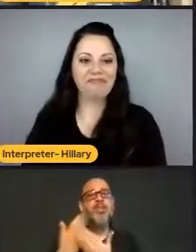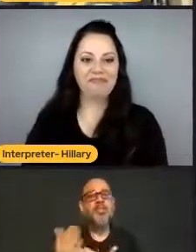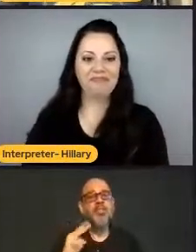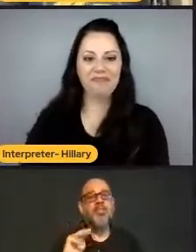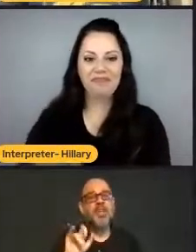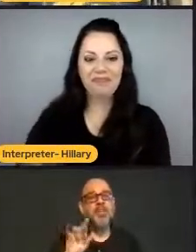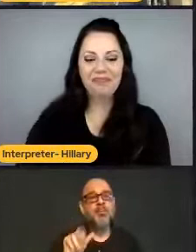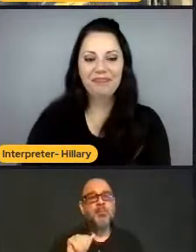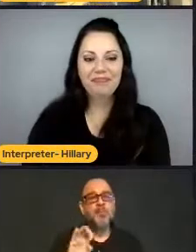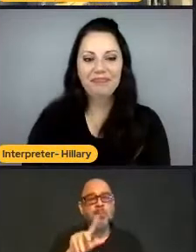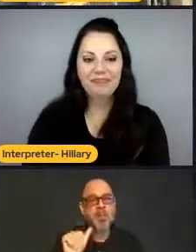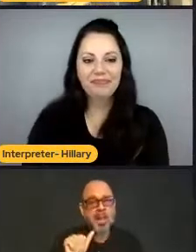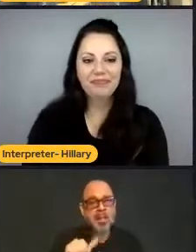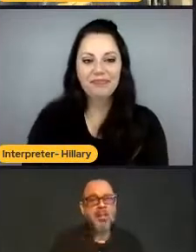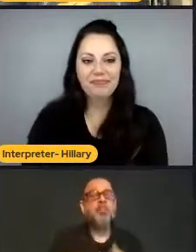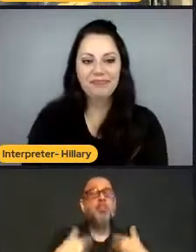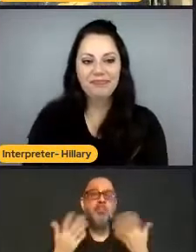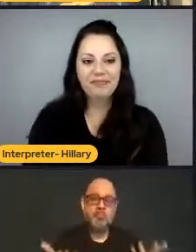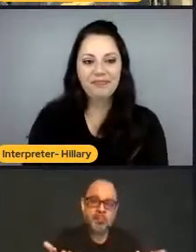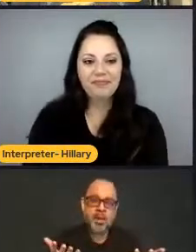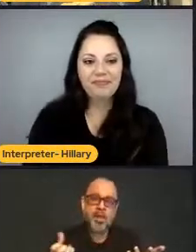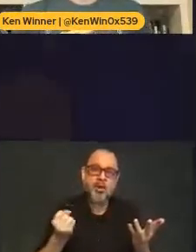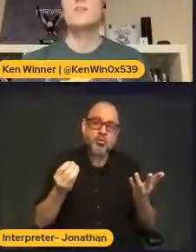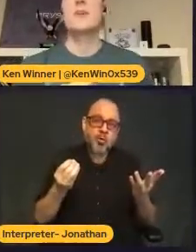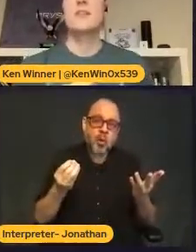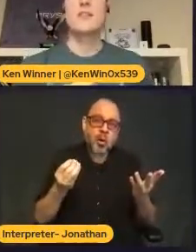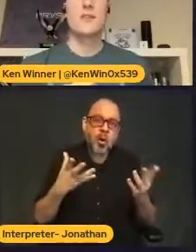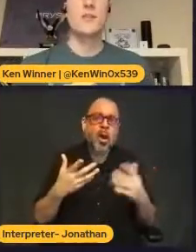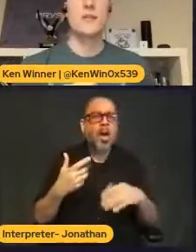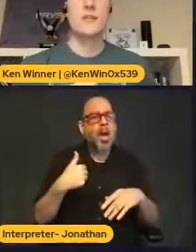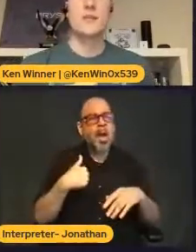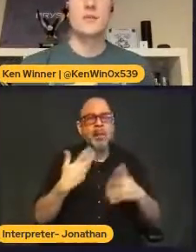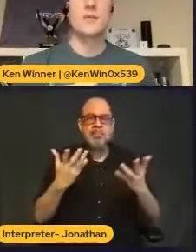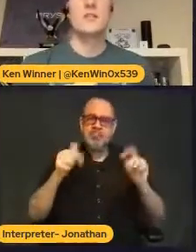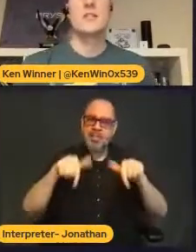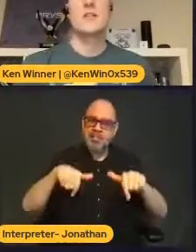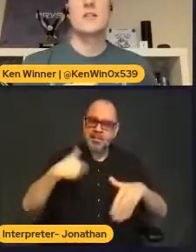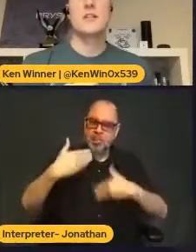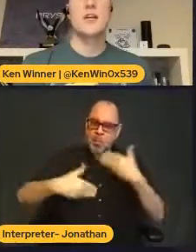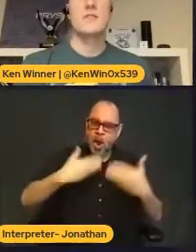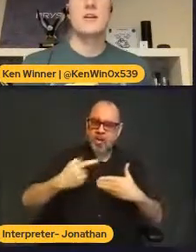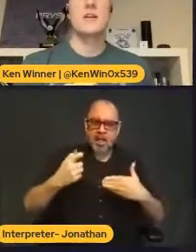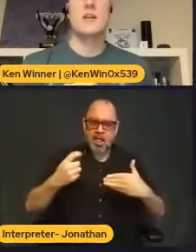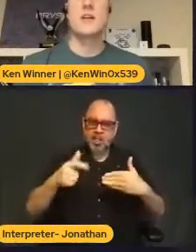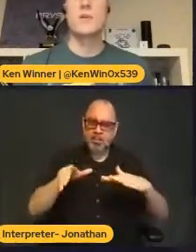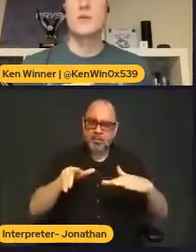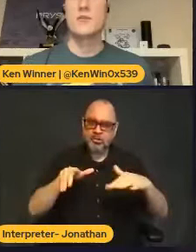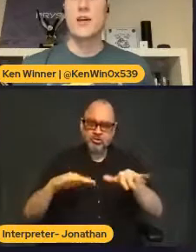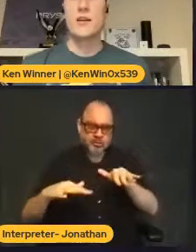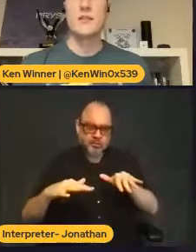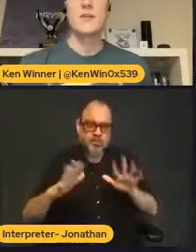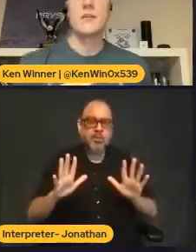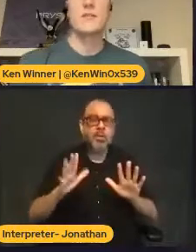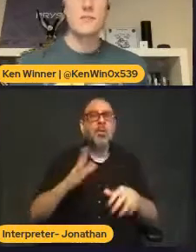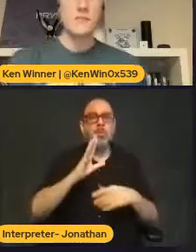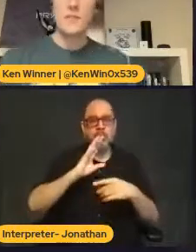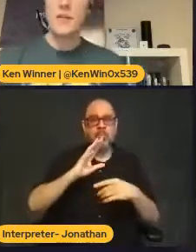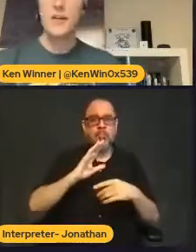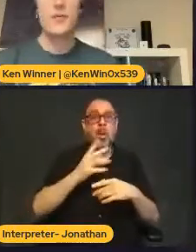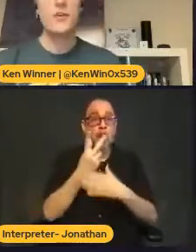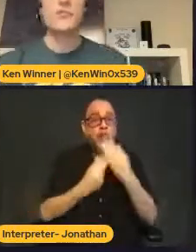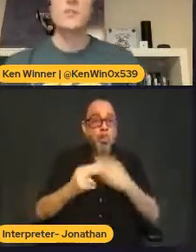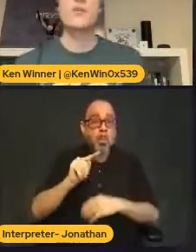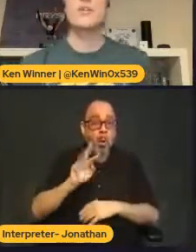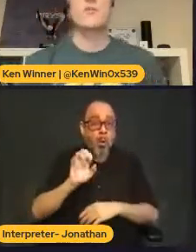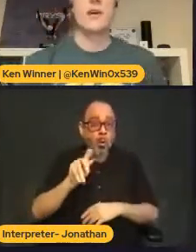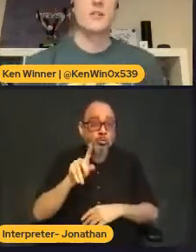All right, so I'm going to change this up a little bit. There's been a lot of talk in both tracks on, you